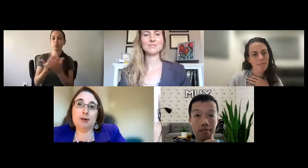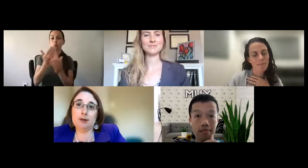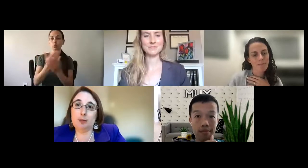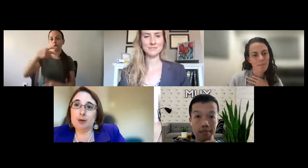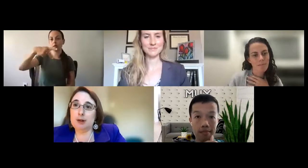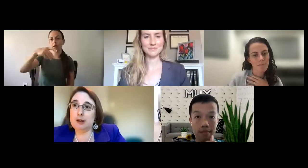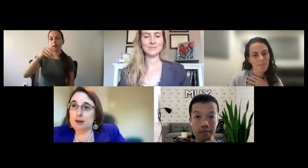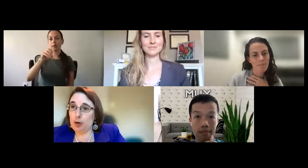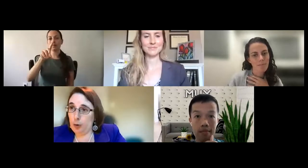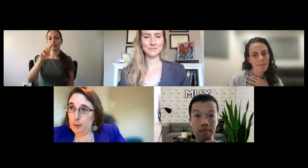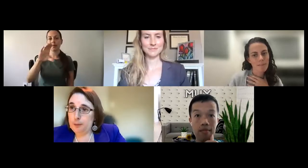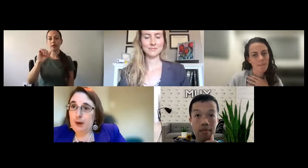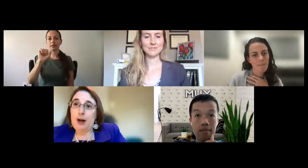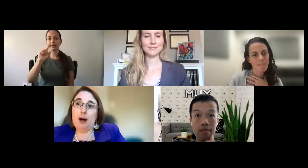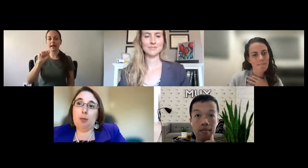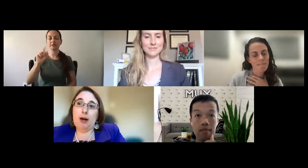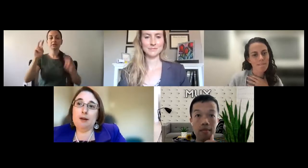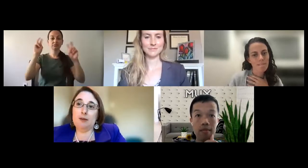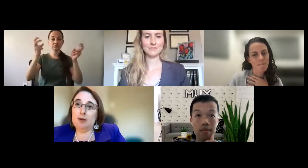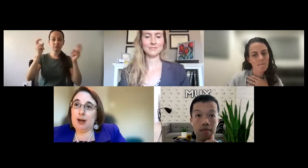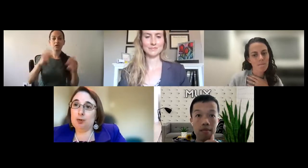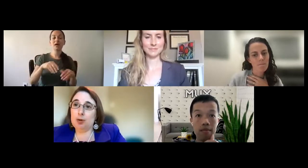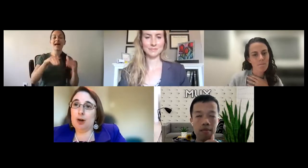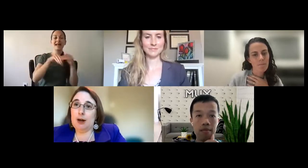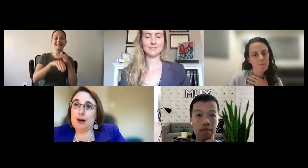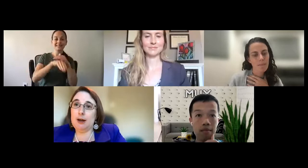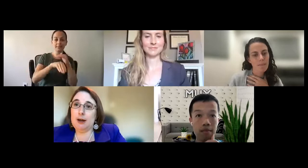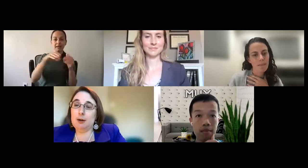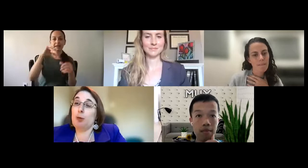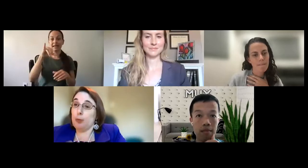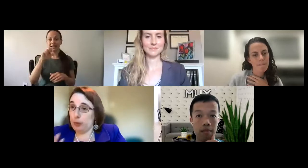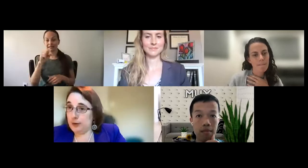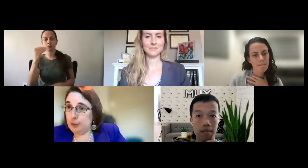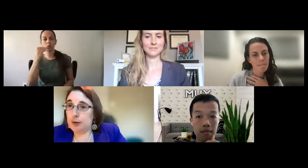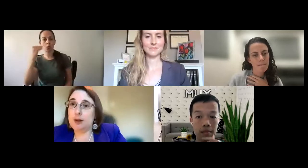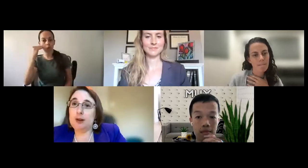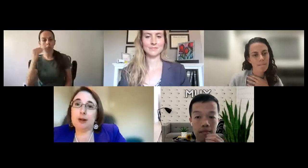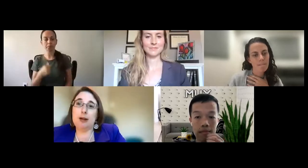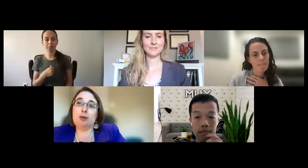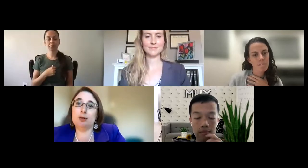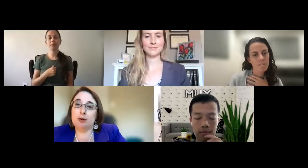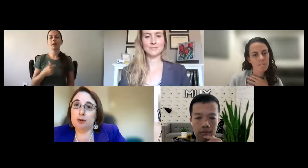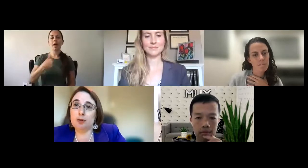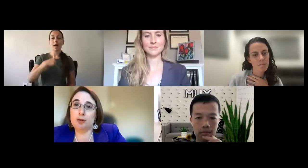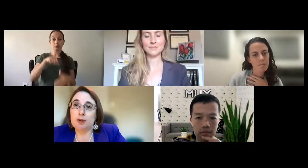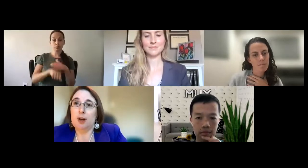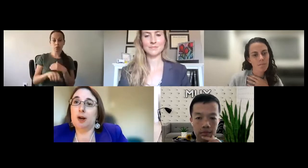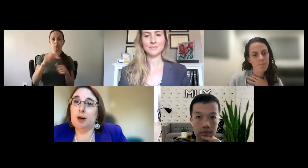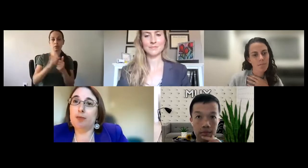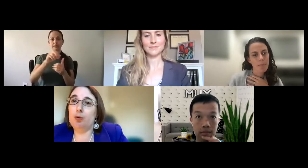called Accessibility is Home. I did this after I was born with my disability. I had